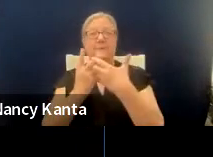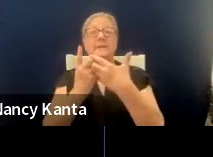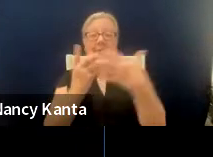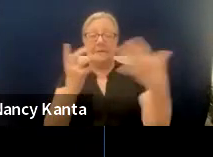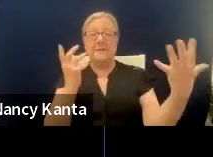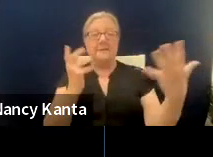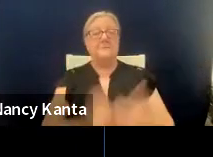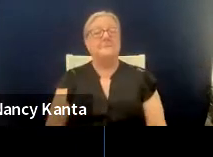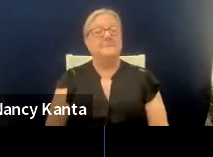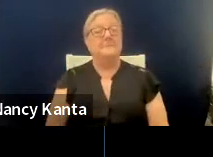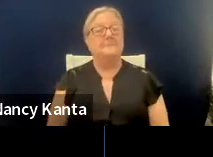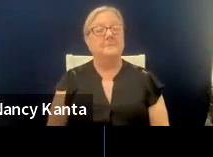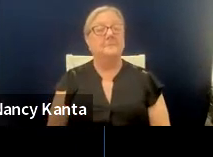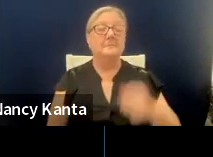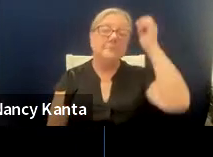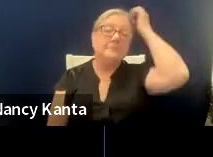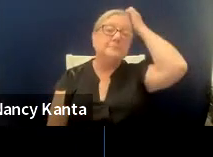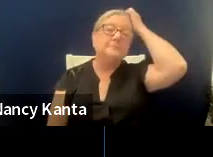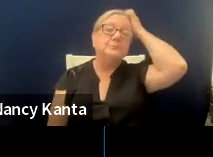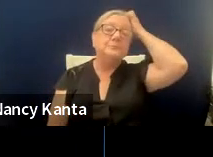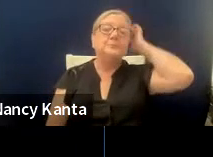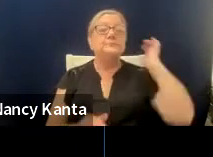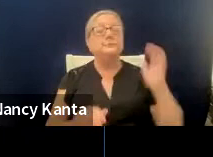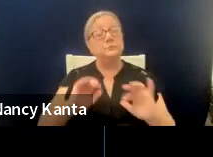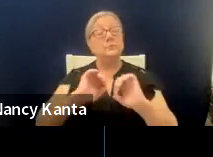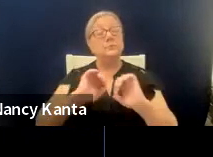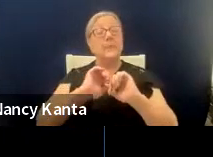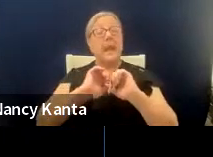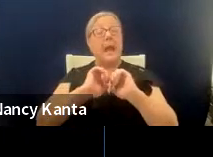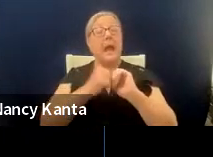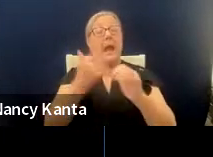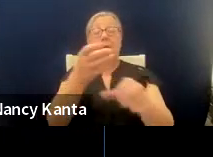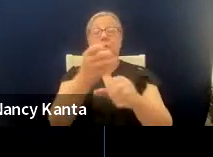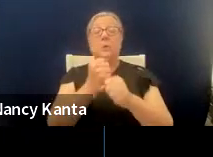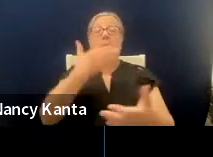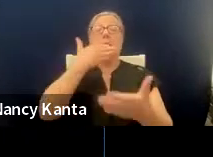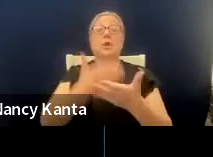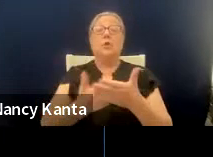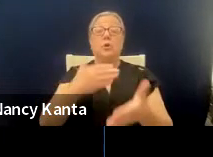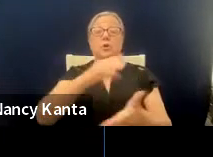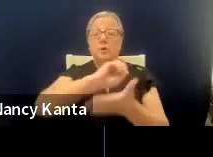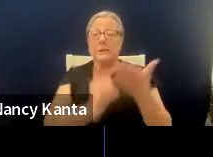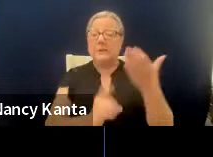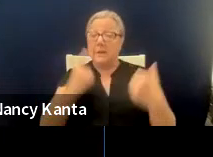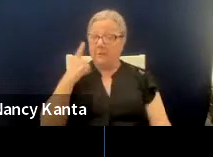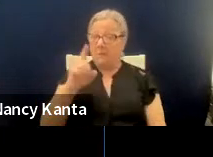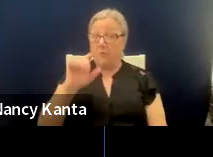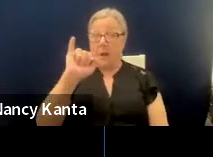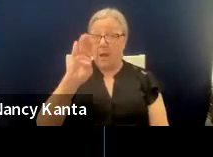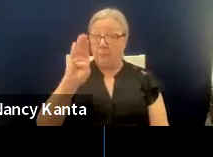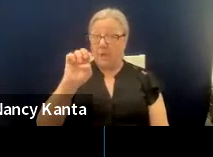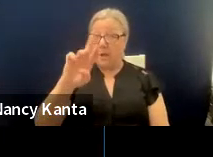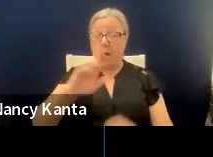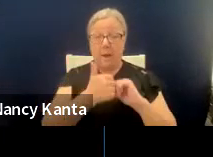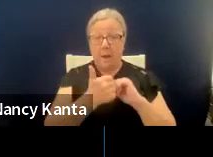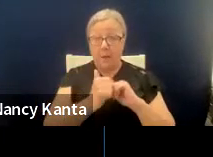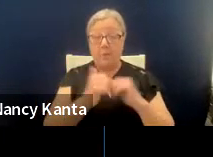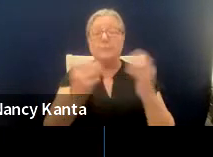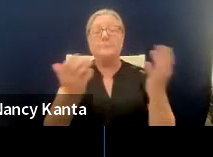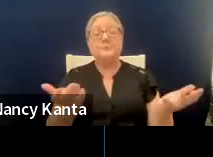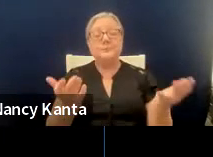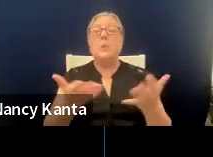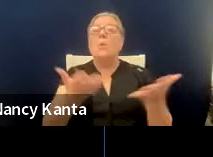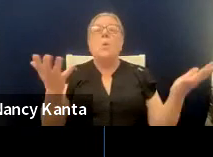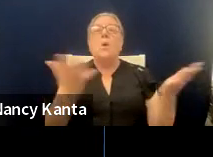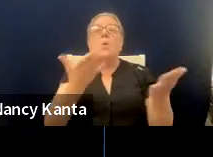center. And so how do we get to good design for the IBR? Well, firstly, we have to establish what good design looks